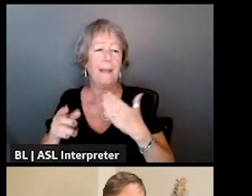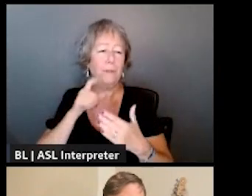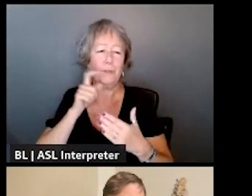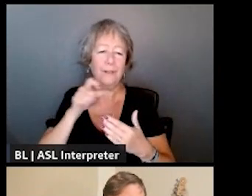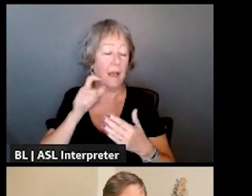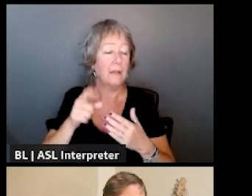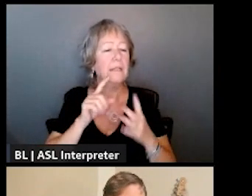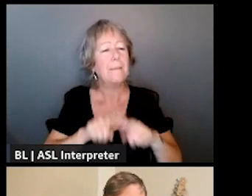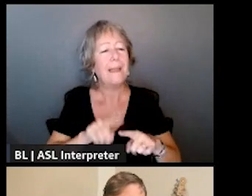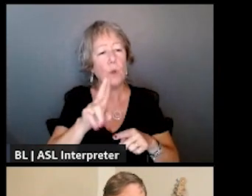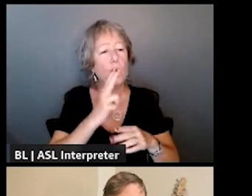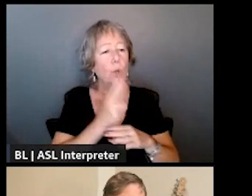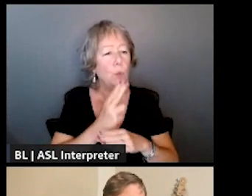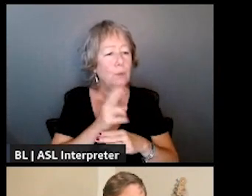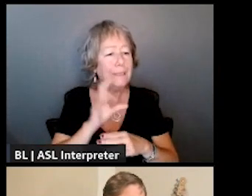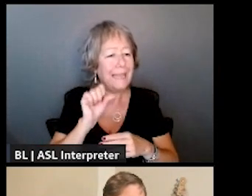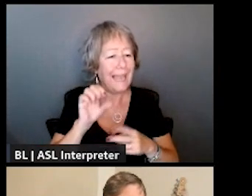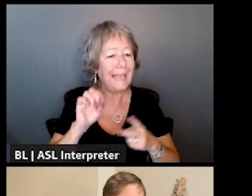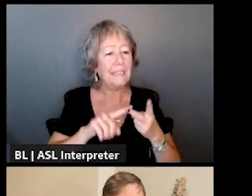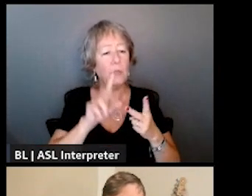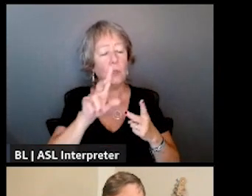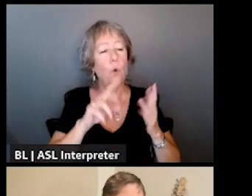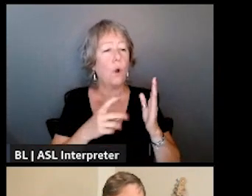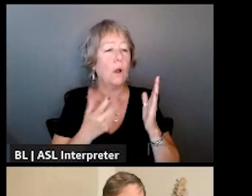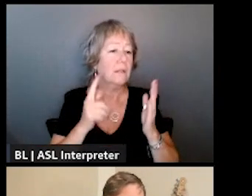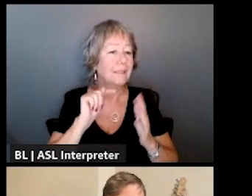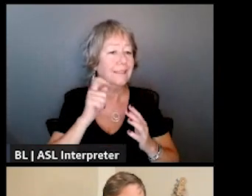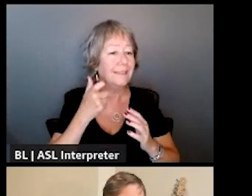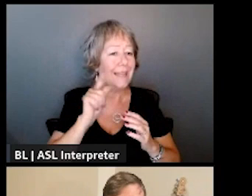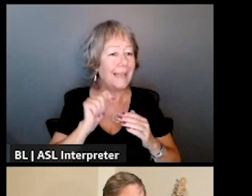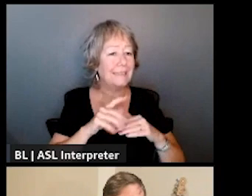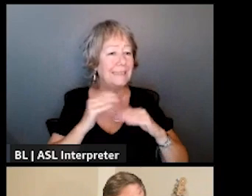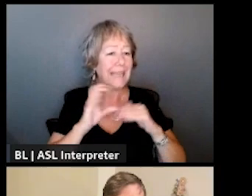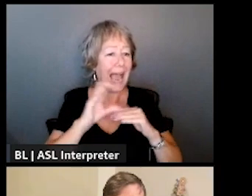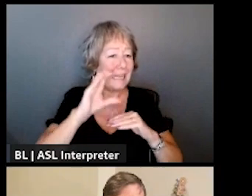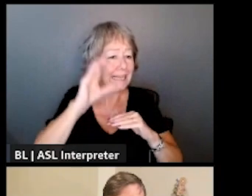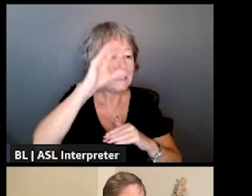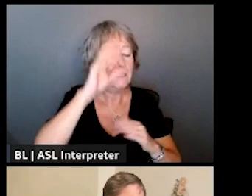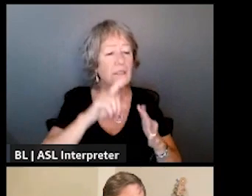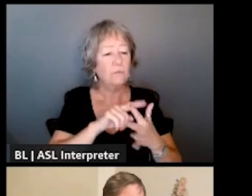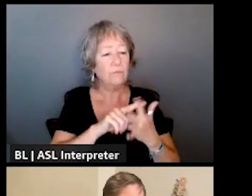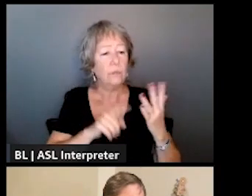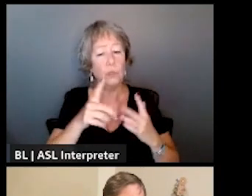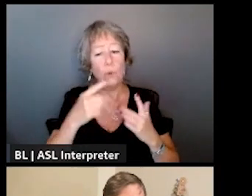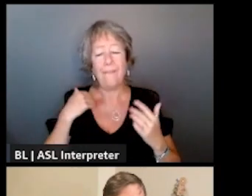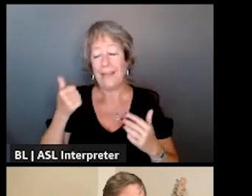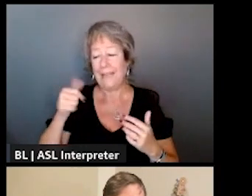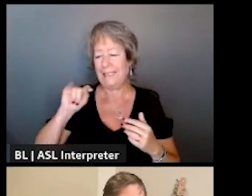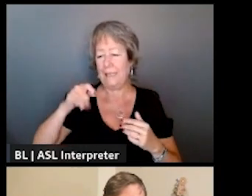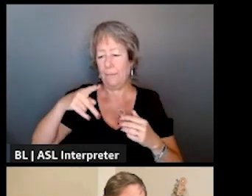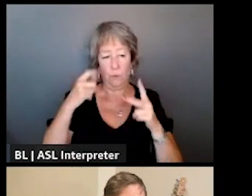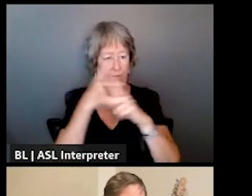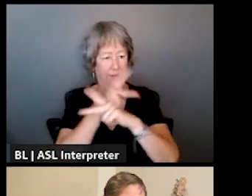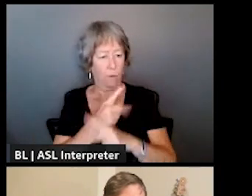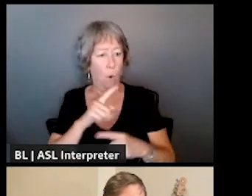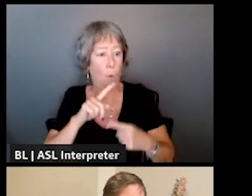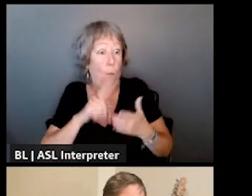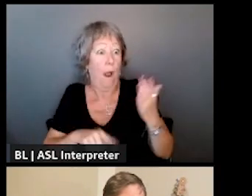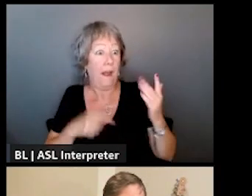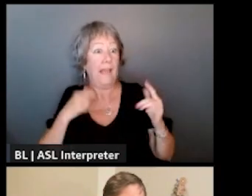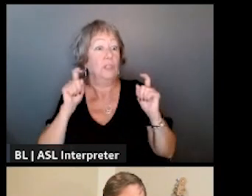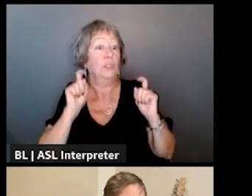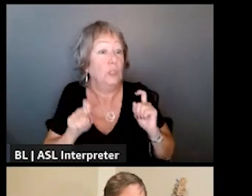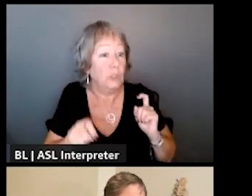use case, the team you're working with, your tech stack, and some other factors. Do you have any tips for people figuring that out, Sky? Yeah,